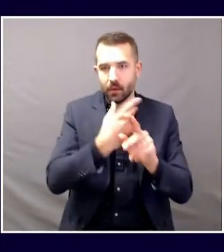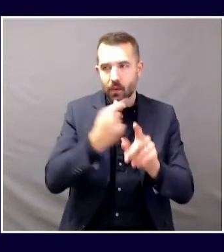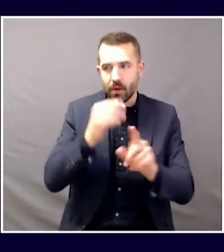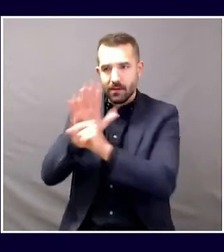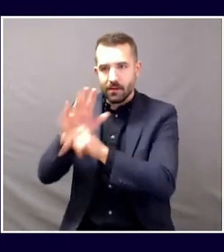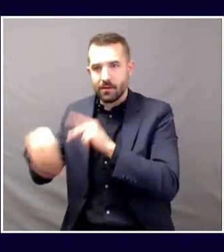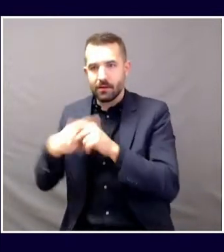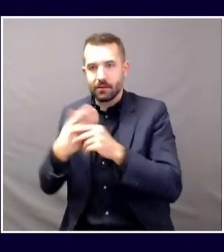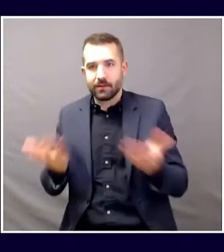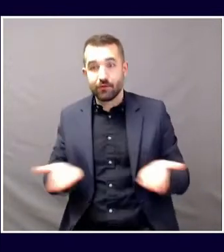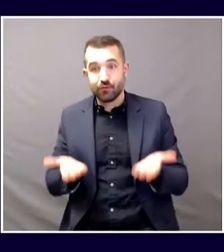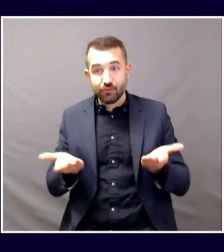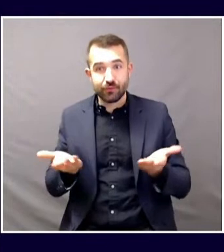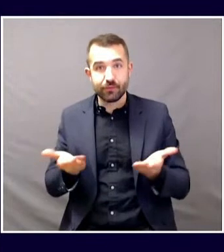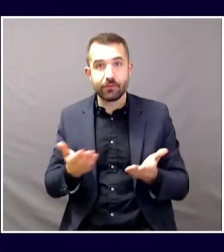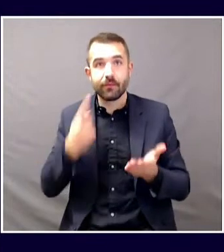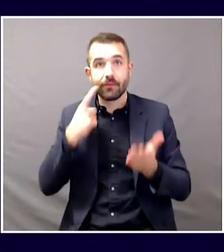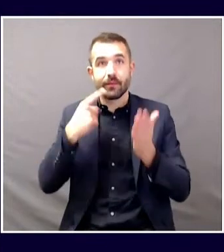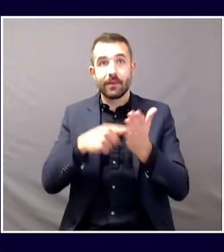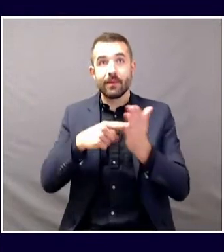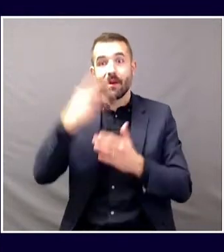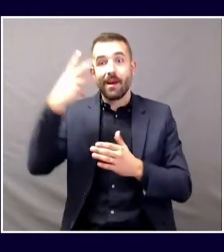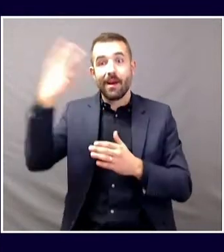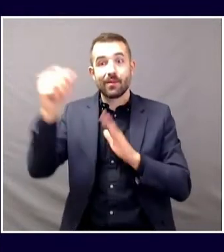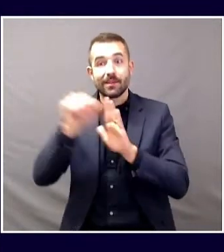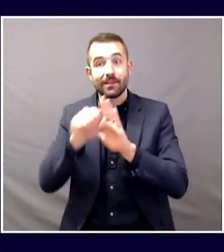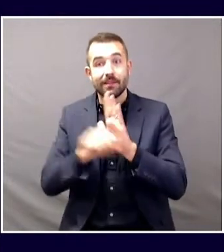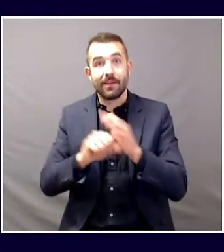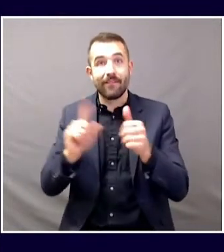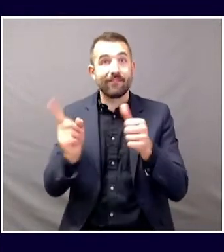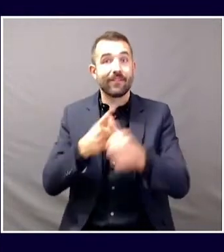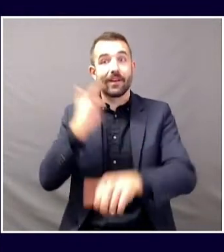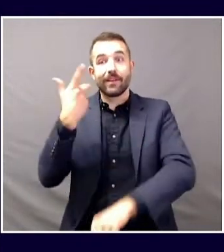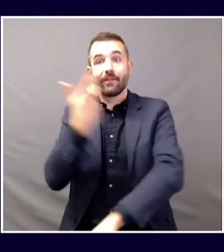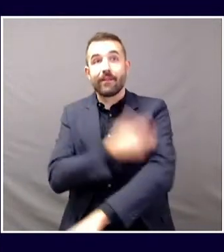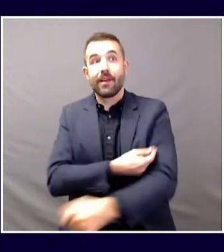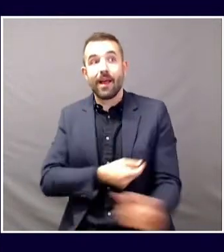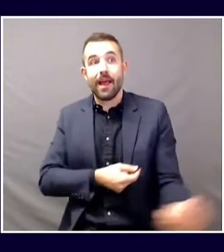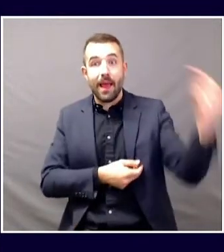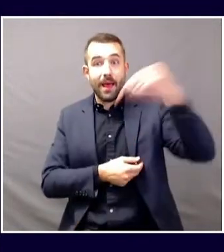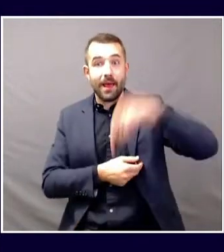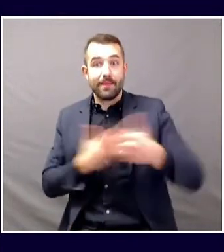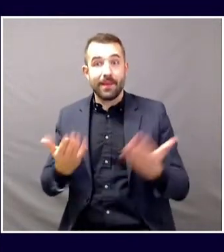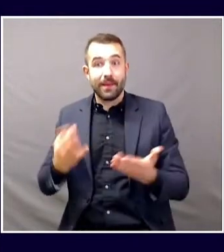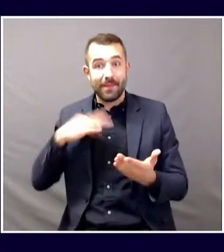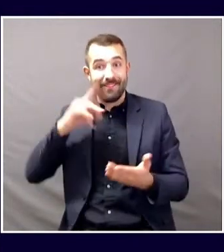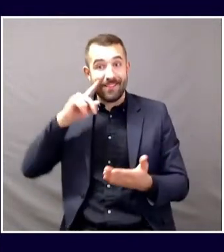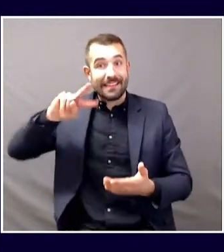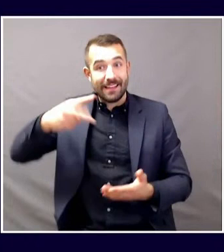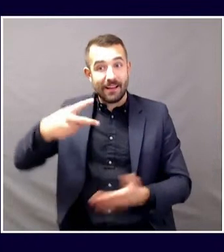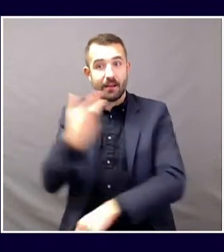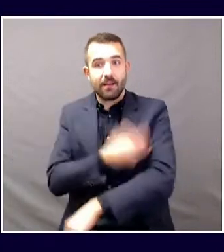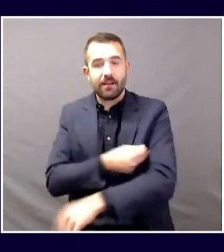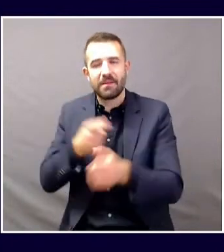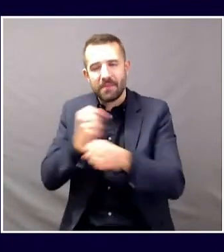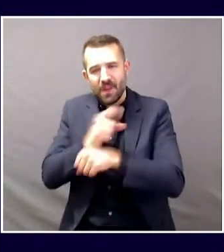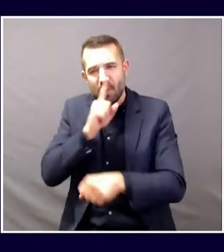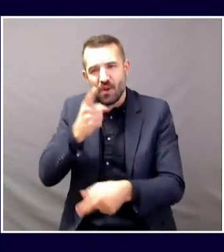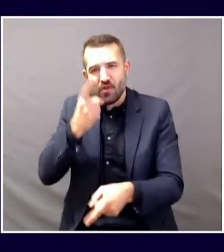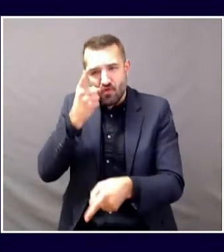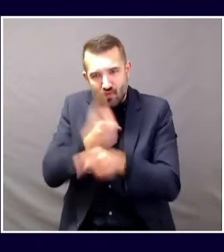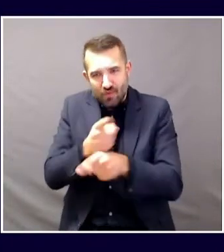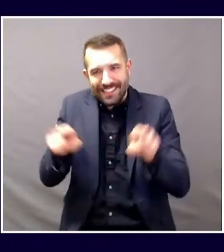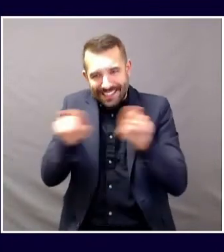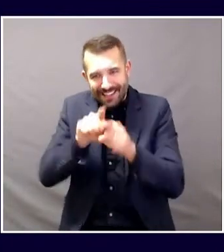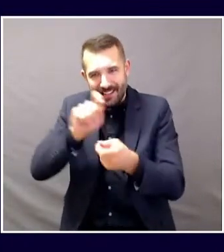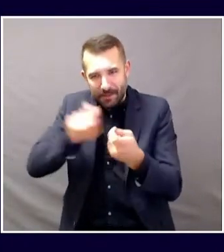vaccine in another state, and then you happen to be in Maine and it's time for your second dose, we need to make sure that we can align all of that. That's one reason